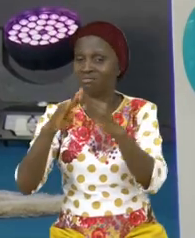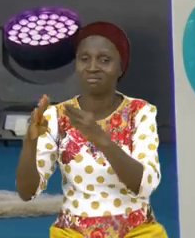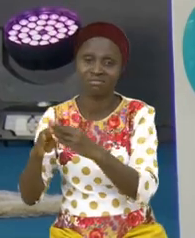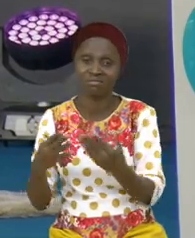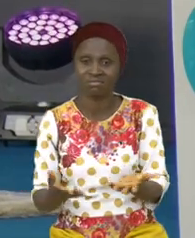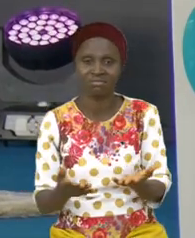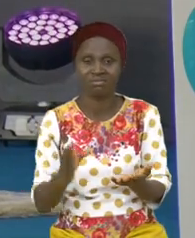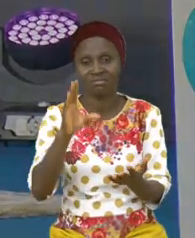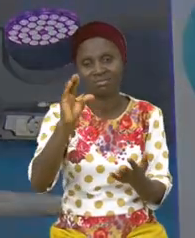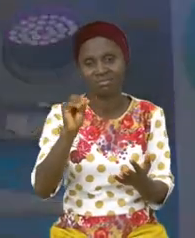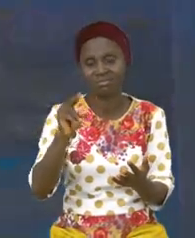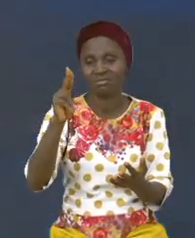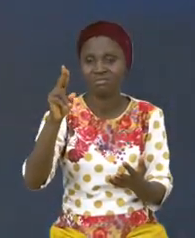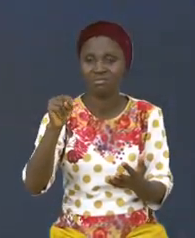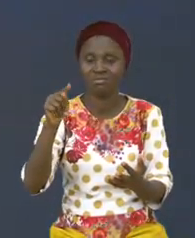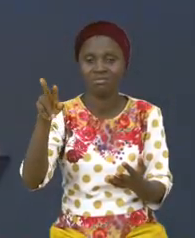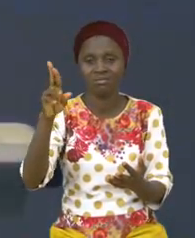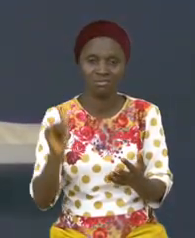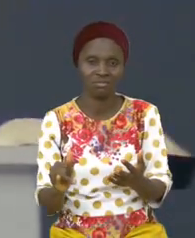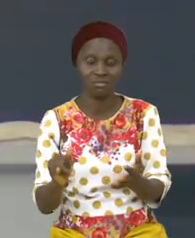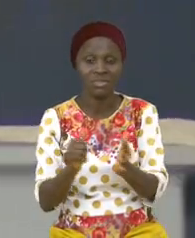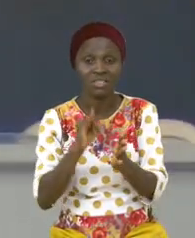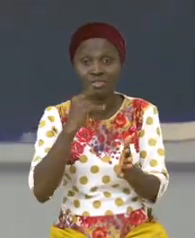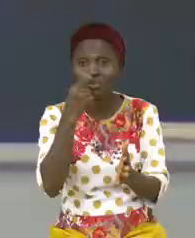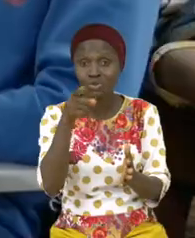We change that image today.